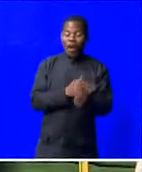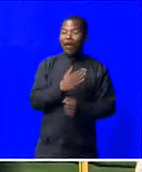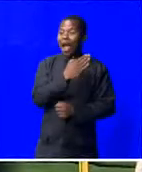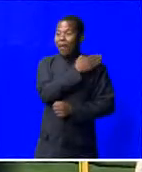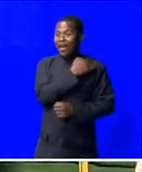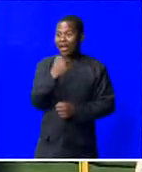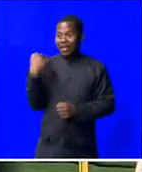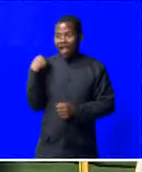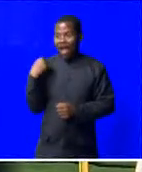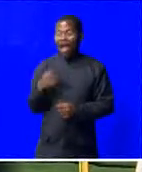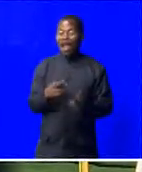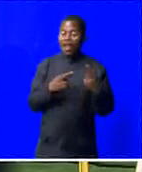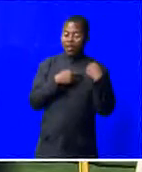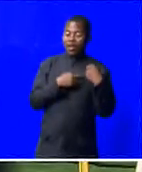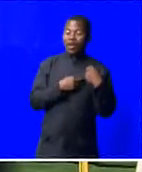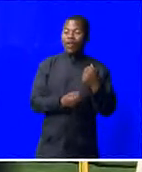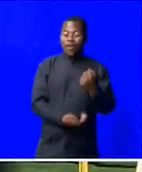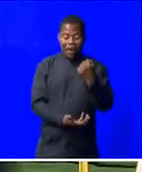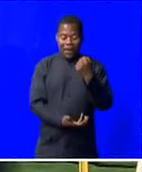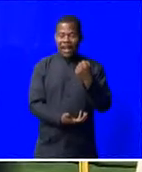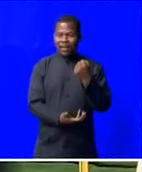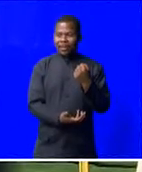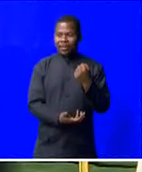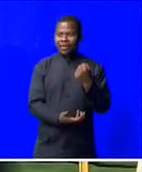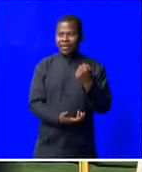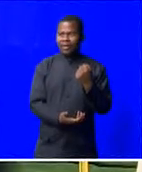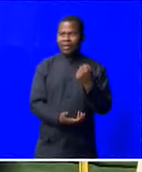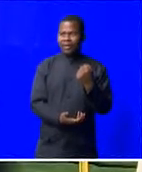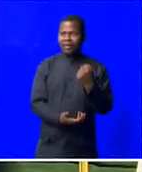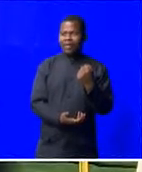Uma sikhulumisana ngikho nje ngase sengiyaphatha.